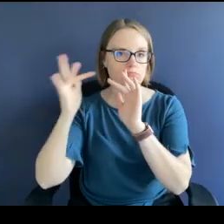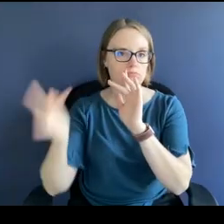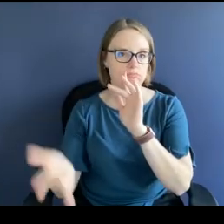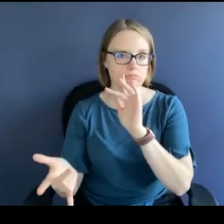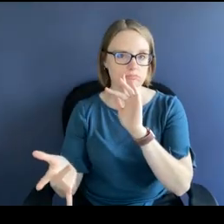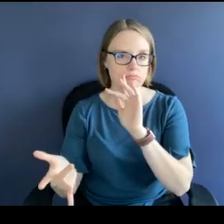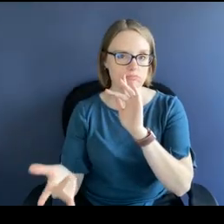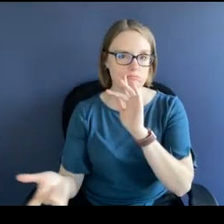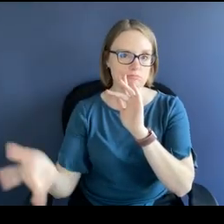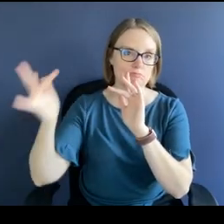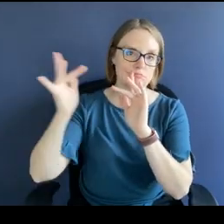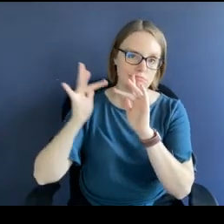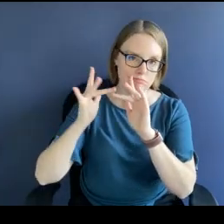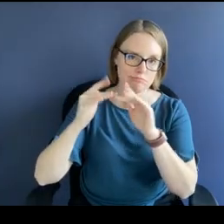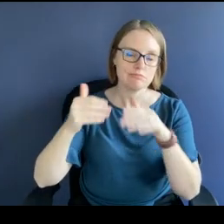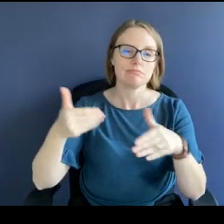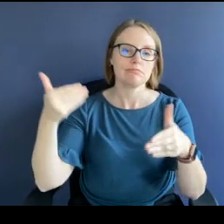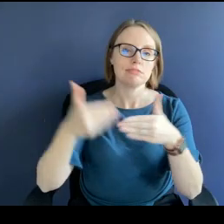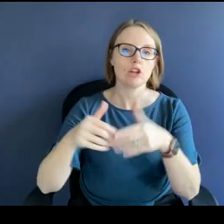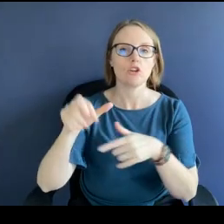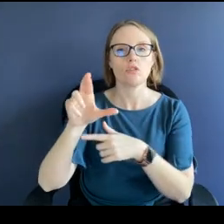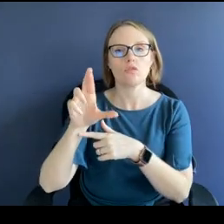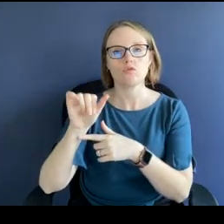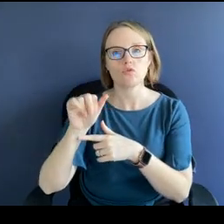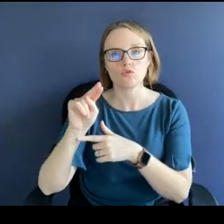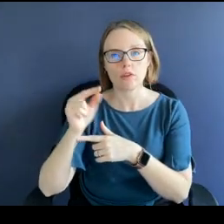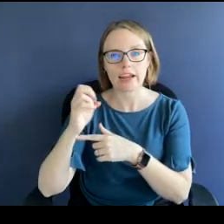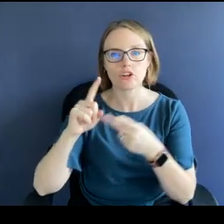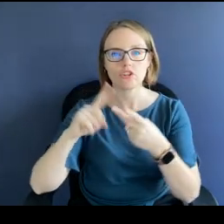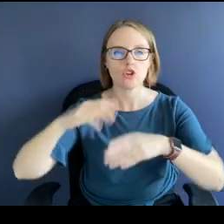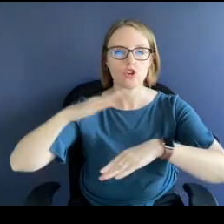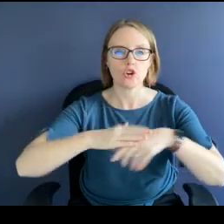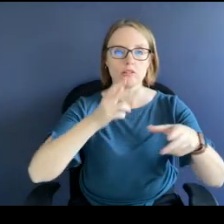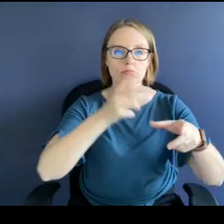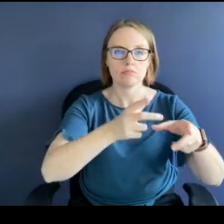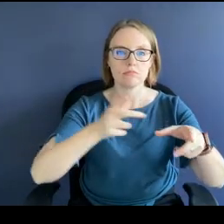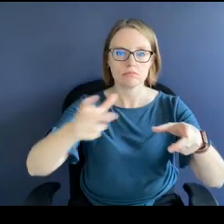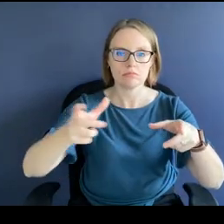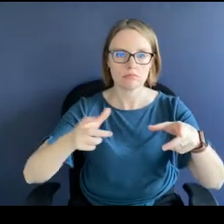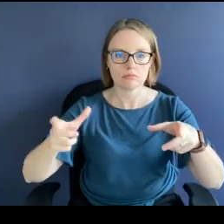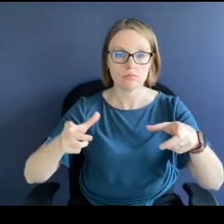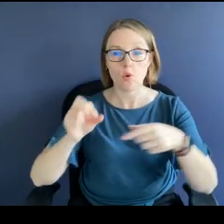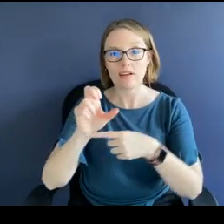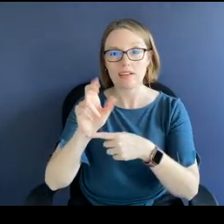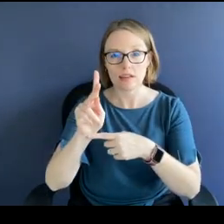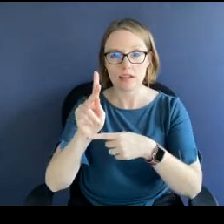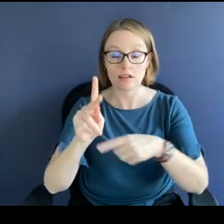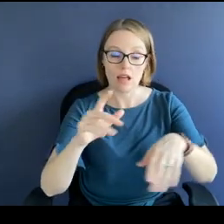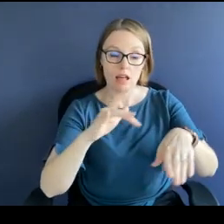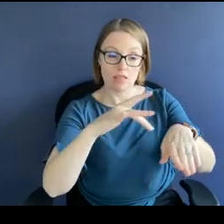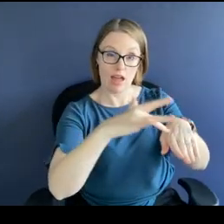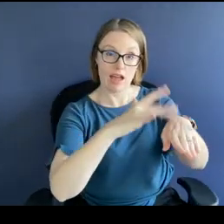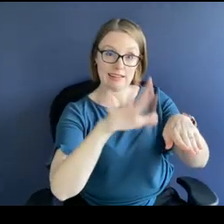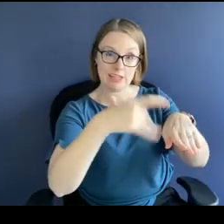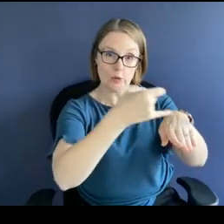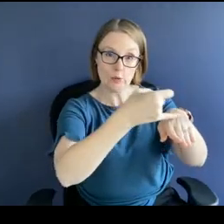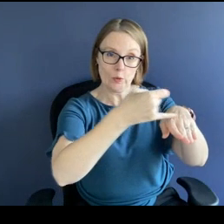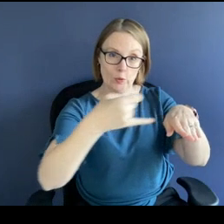to a range, cooktop, or sink must be centered on the